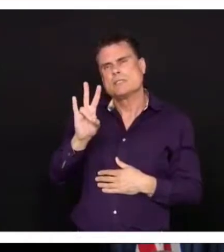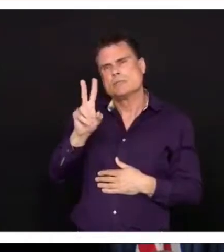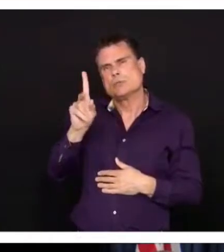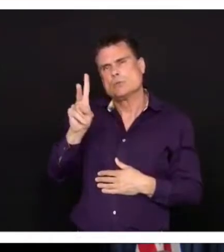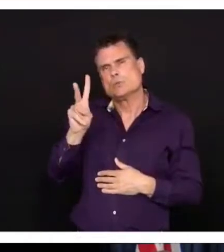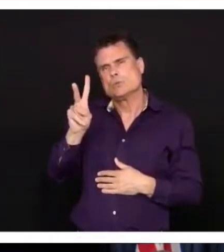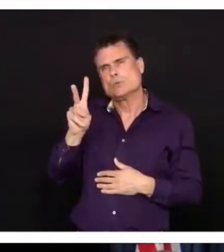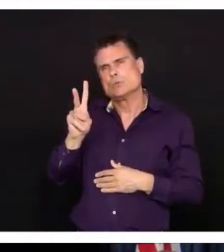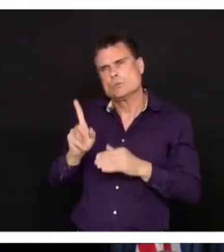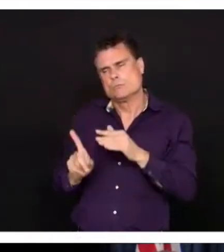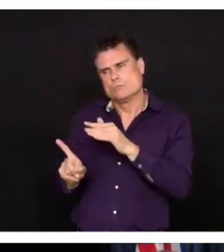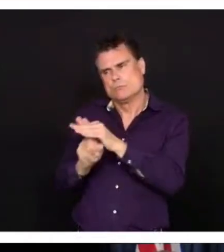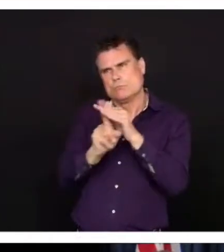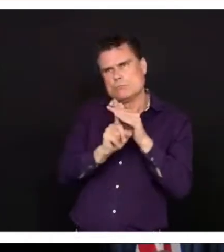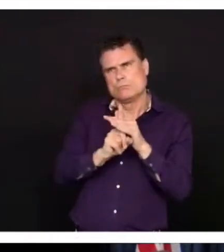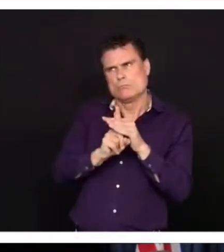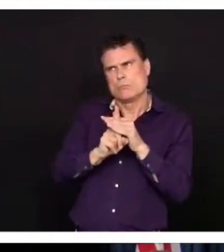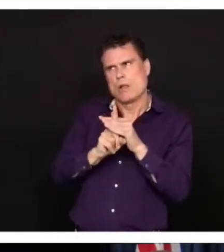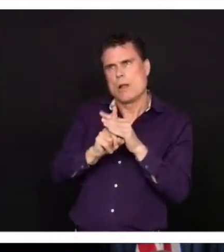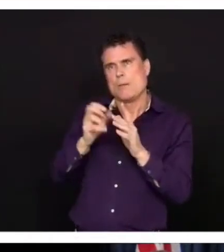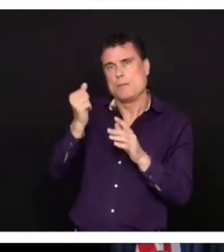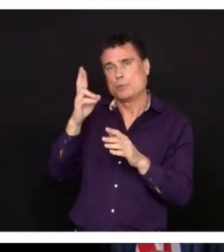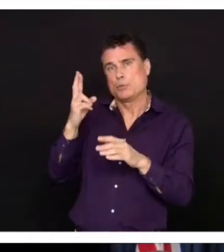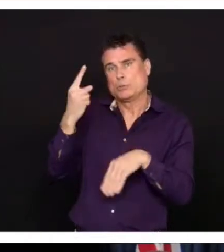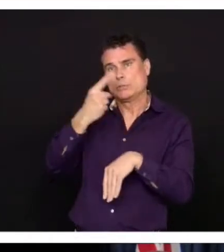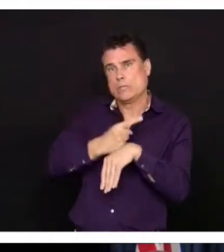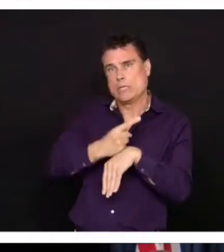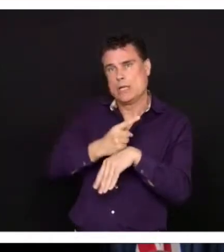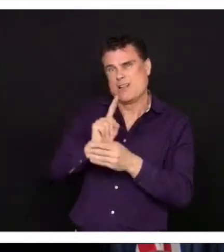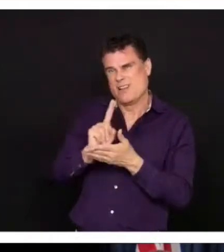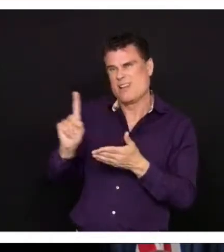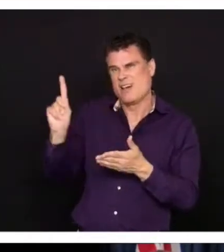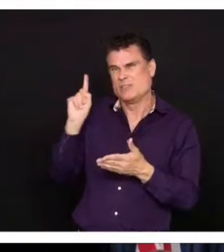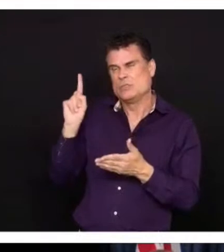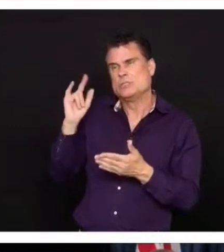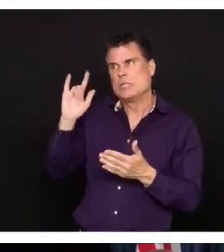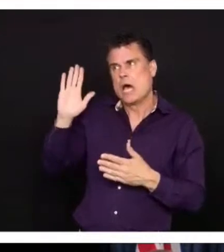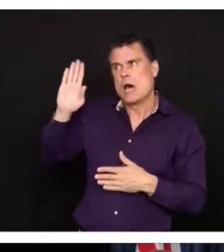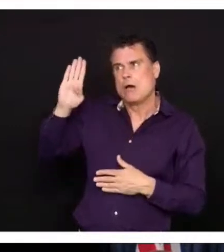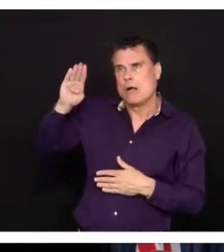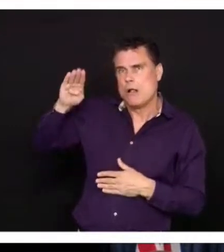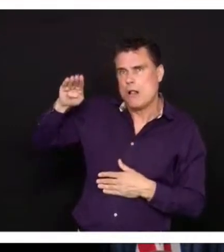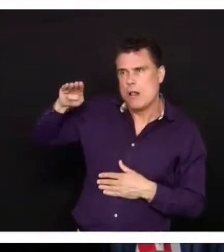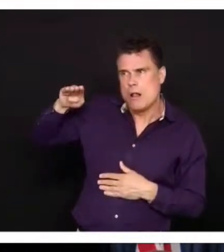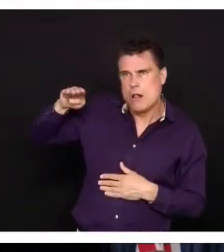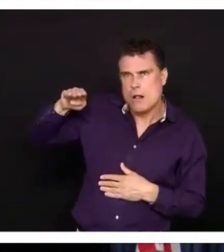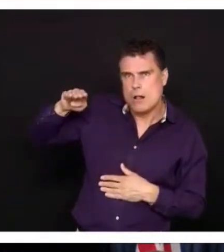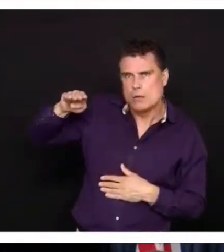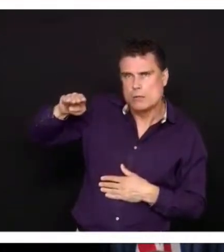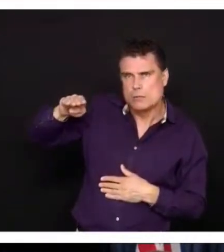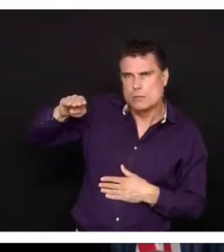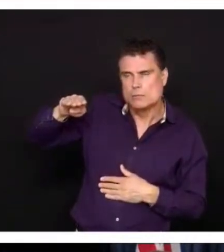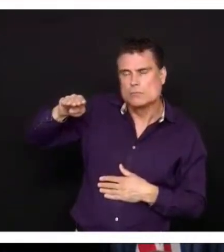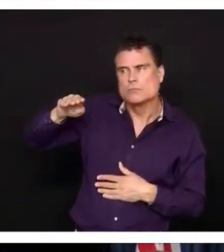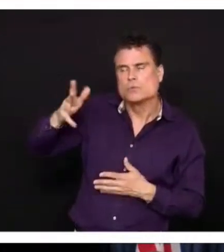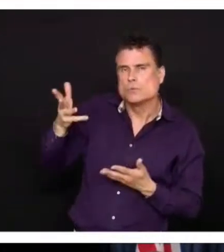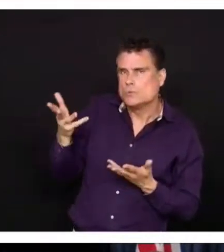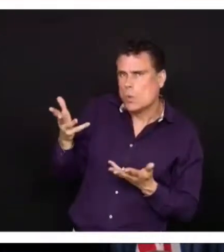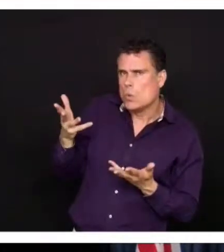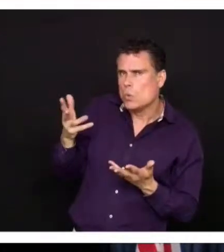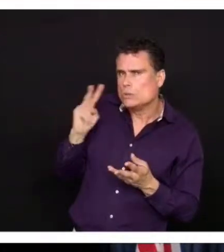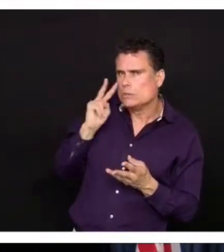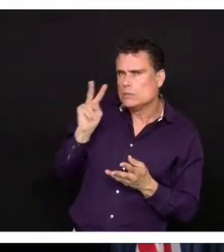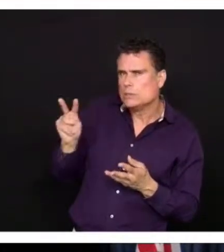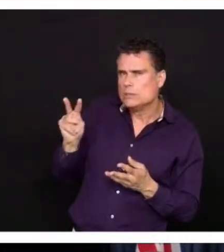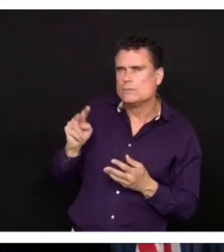although a little above South Korea. I want to give enormous credit to our critical care teams who were involved in the development of our strategy. They've